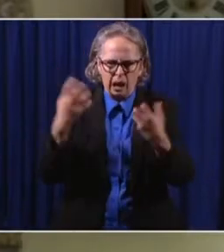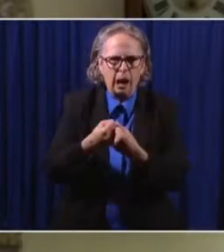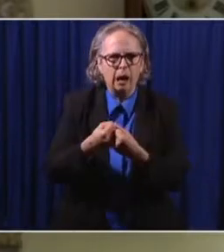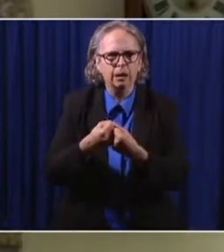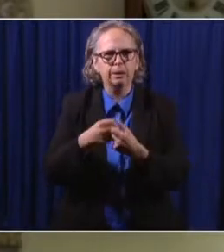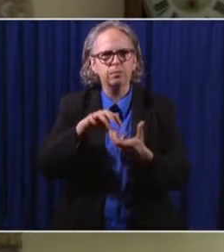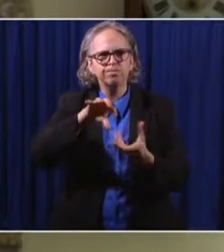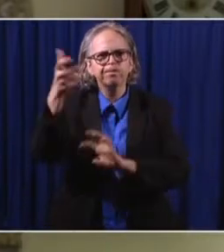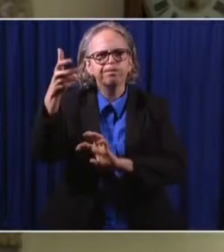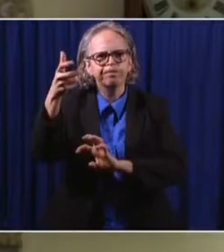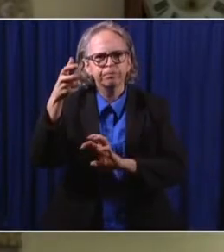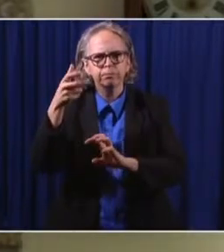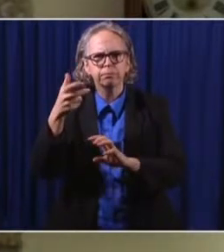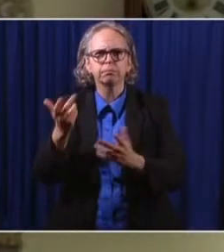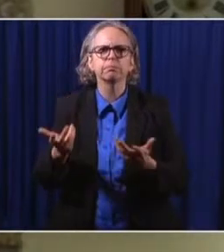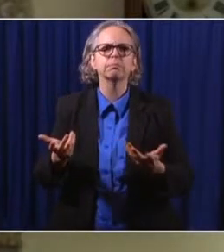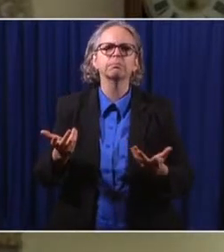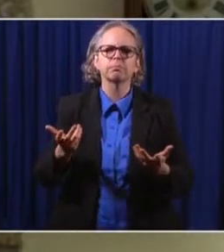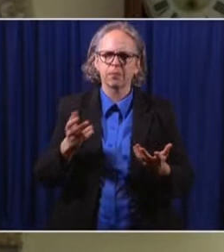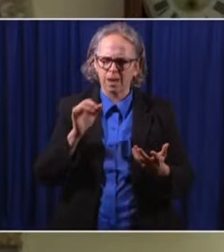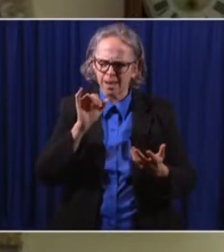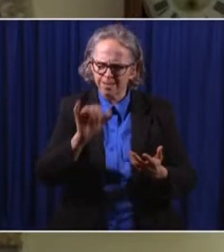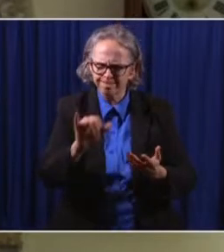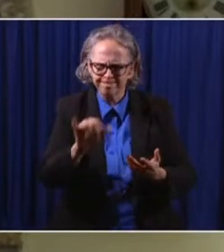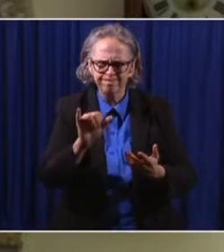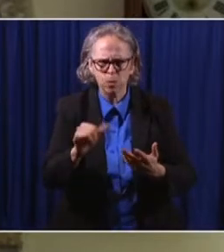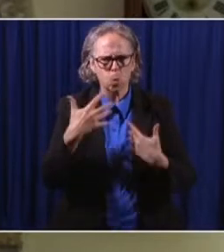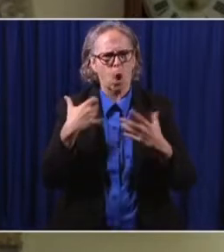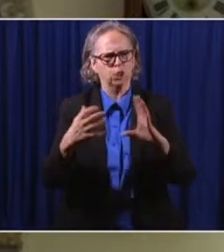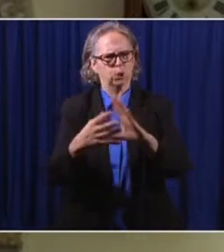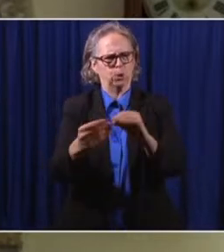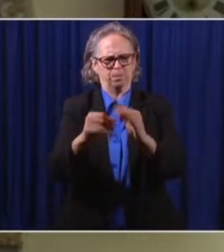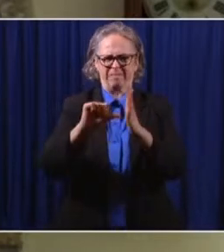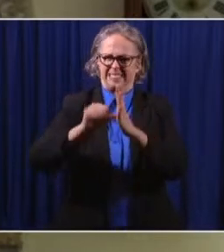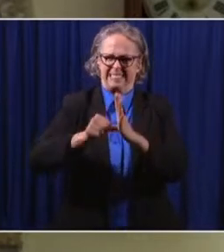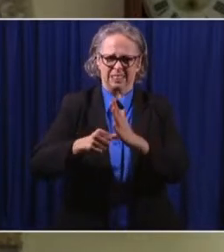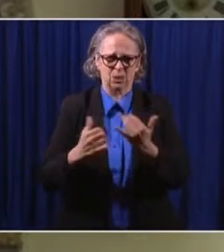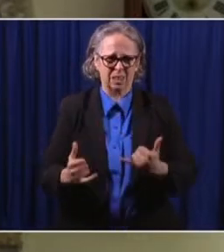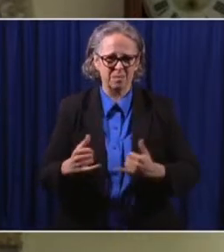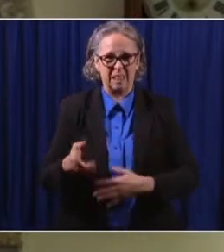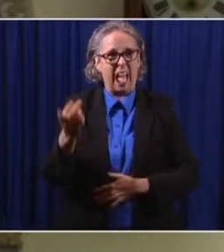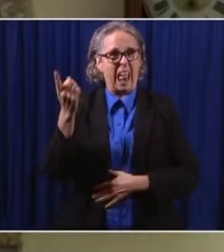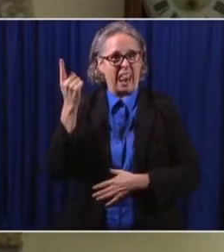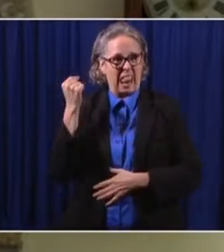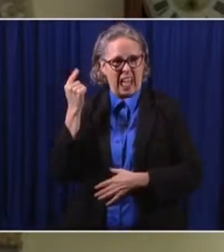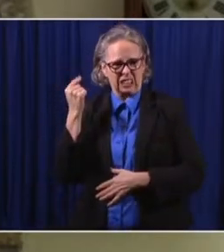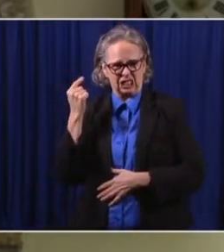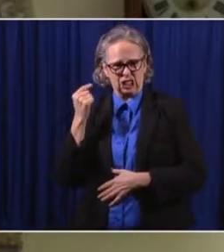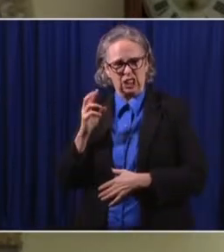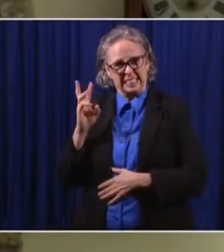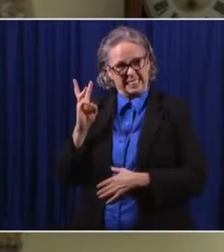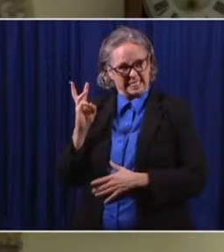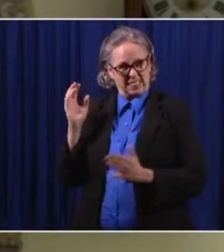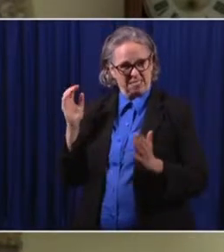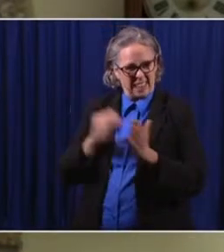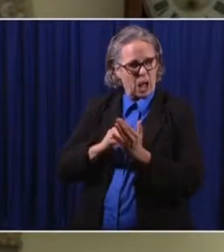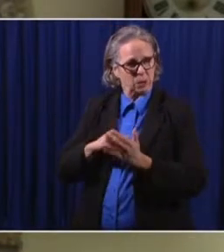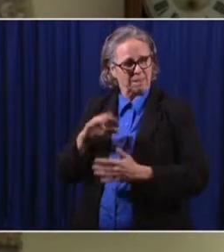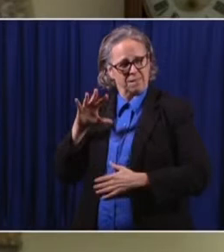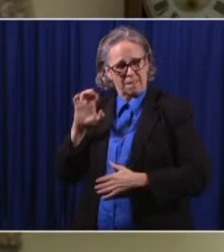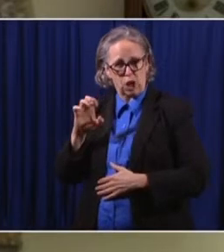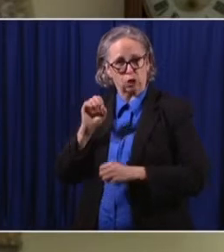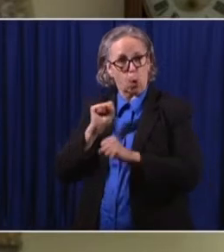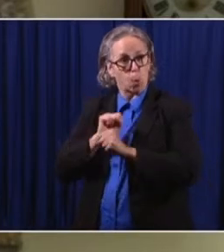little bit about that today. Last year, there were more than 6,500 work zone crashes. This year, there have